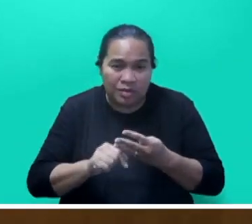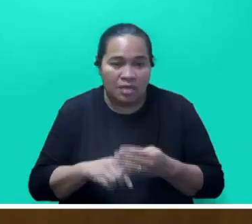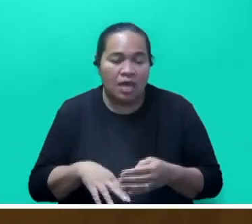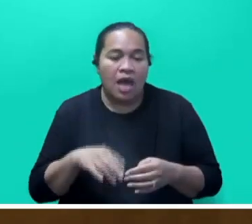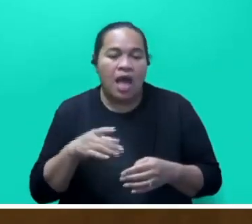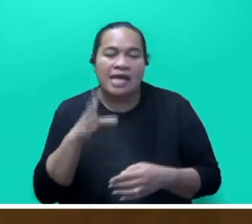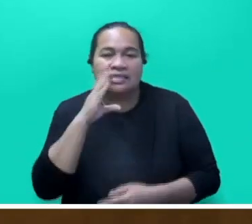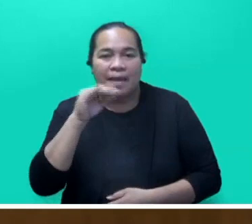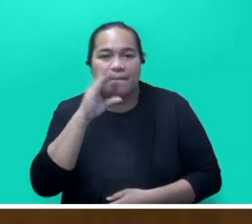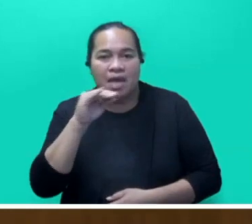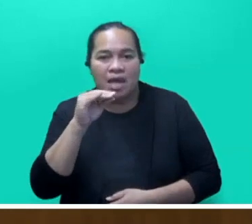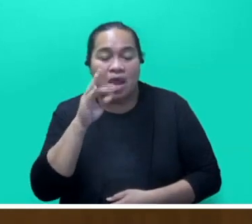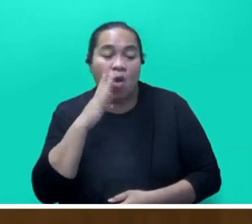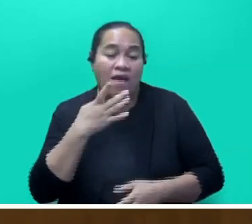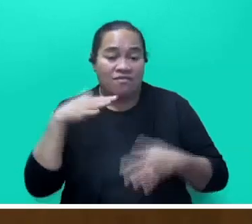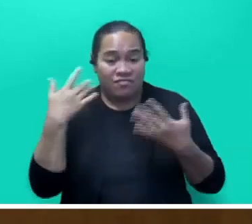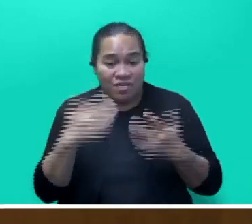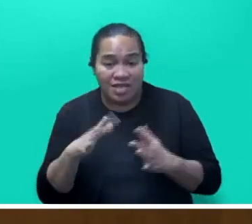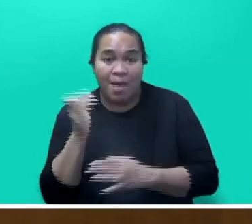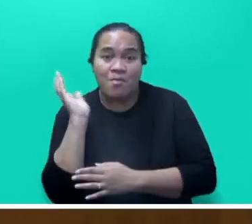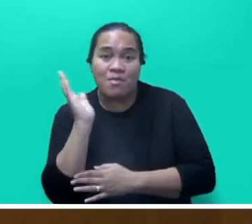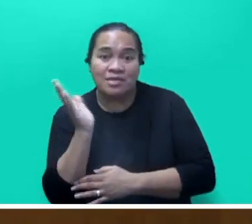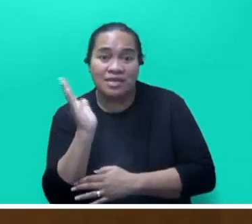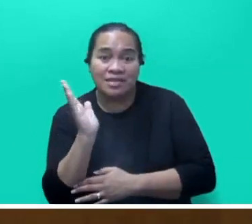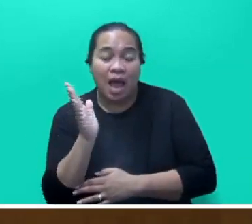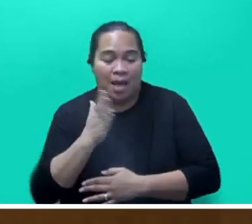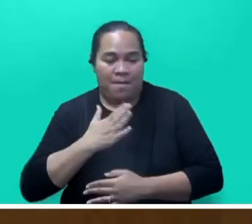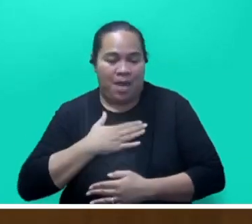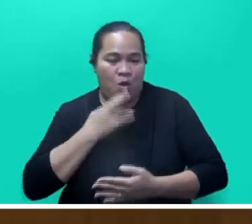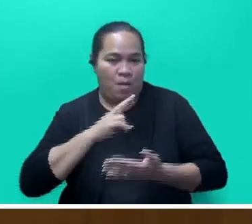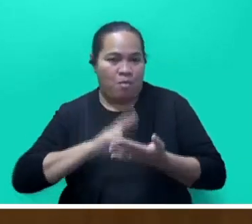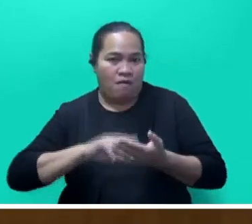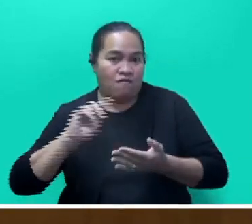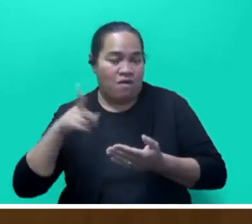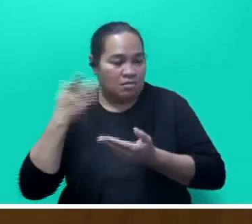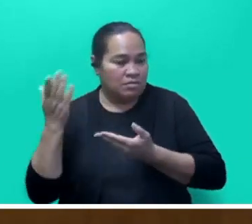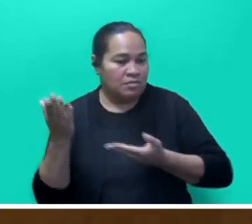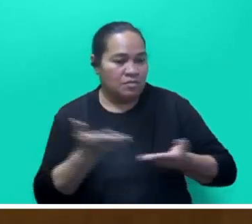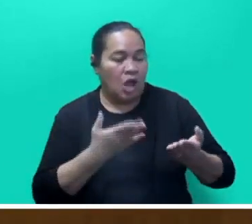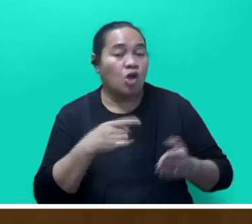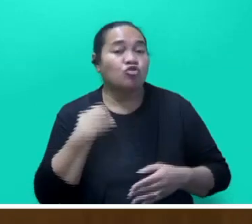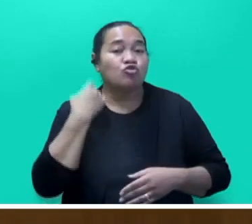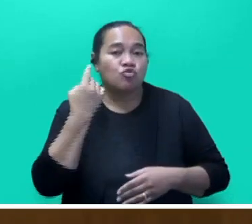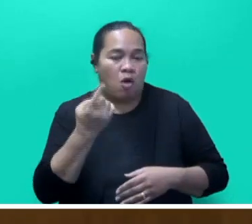ministerial statement after the presentation of my report to Cabinet tomorrow.